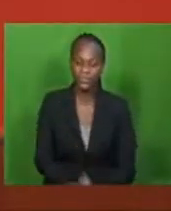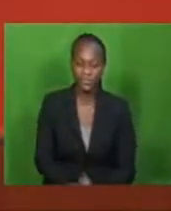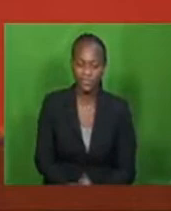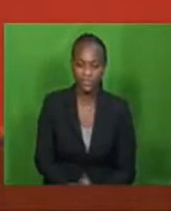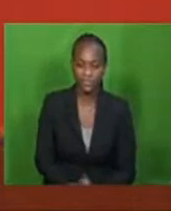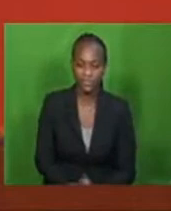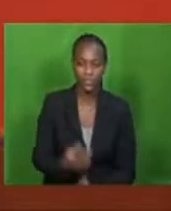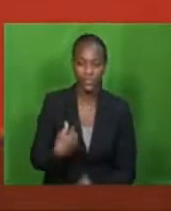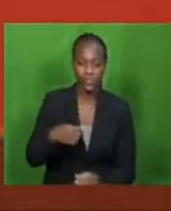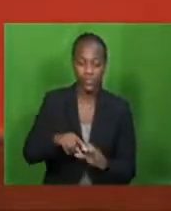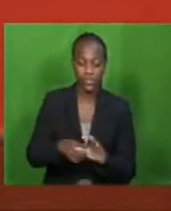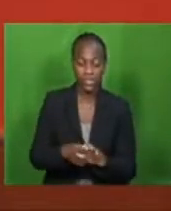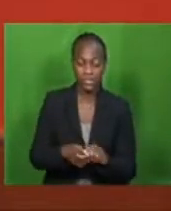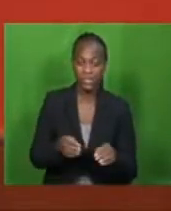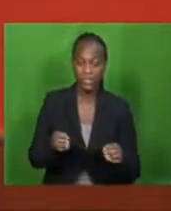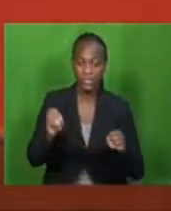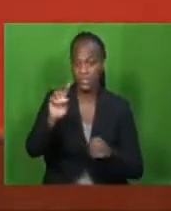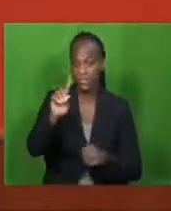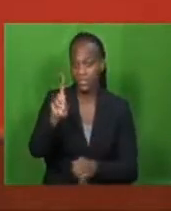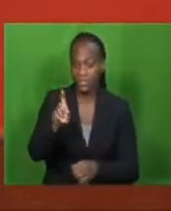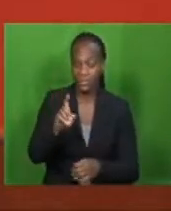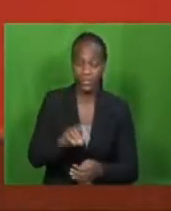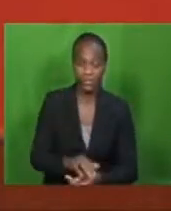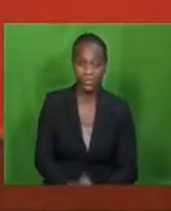And we'll begin with urgent questions.